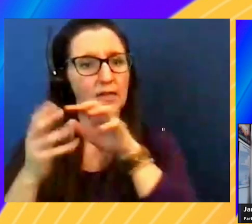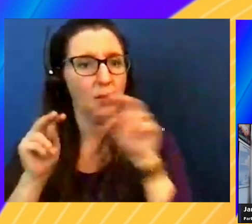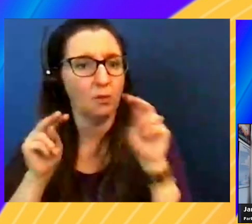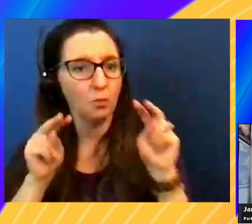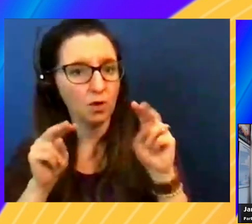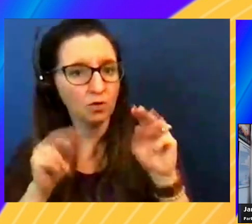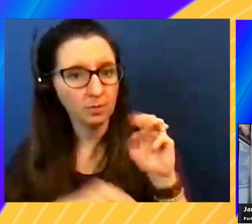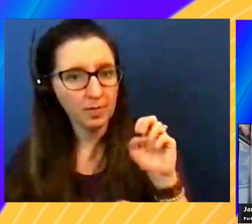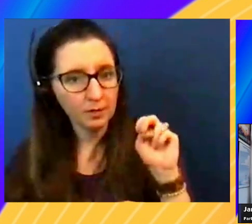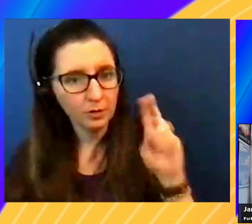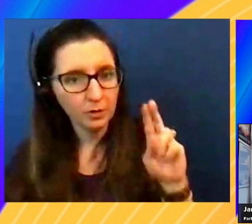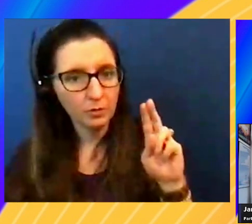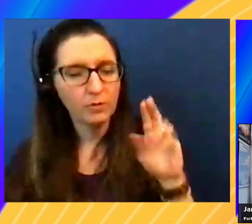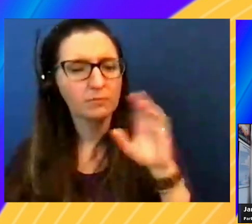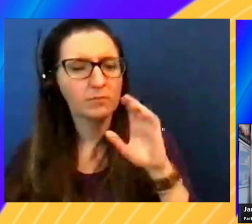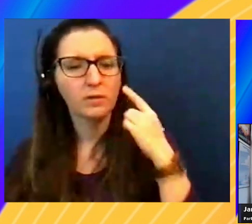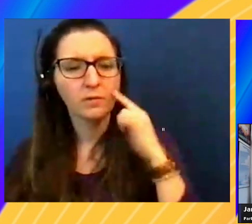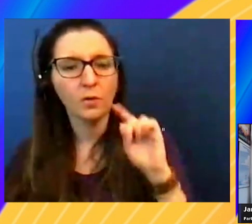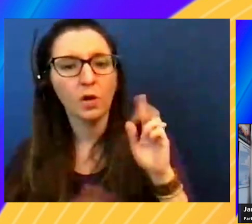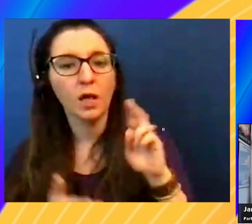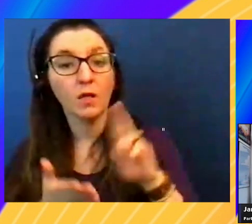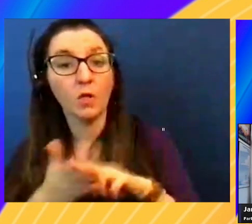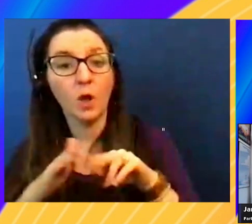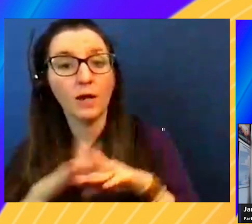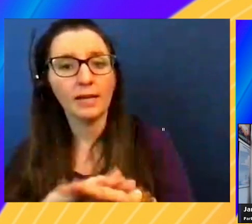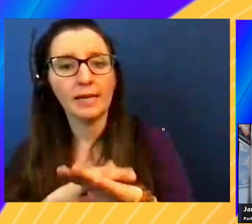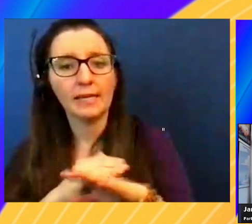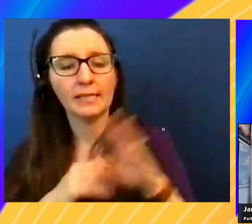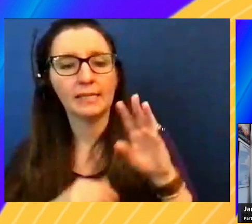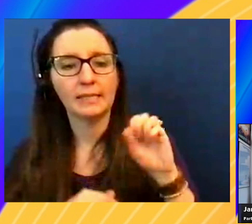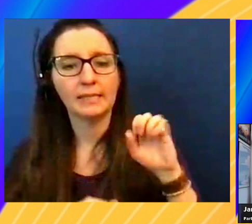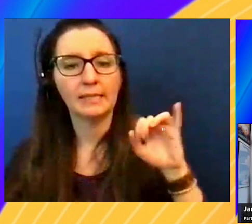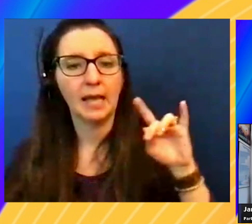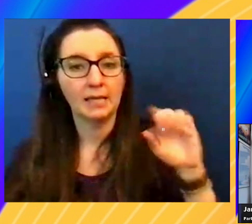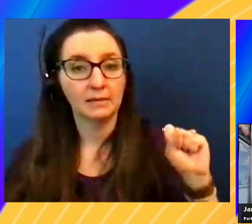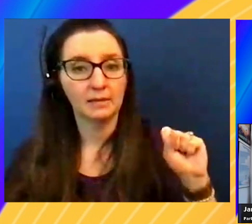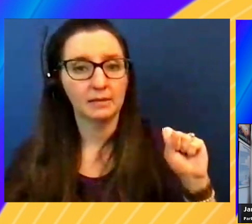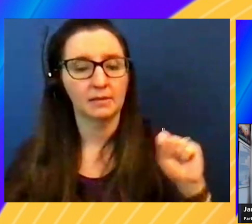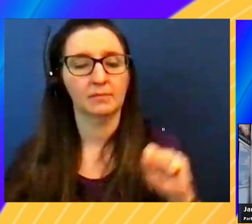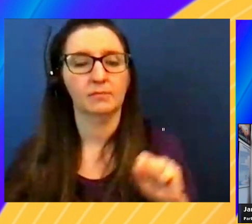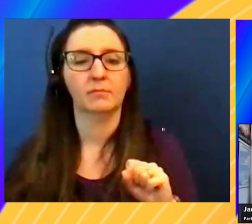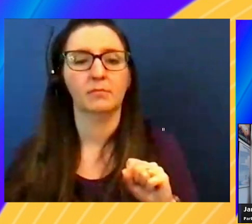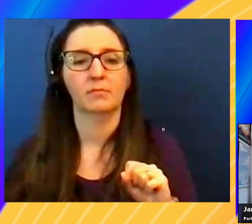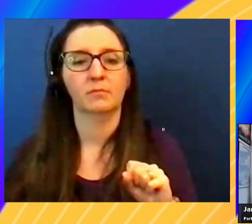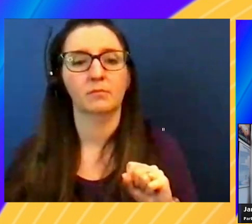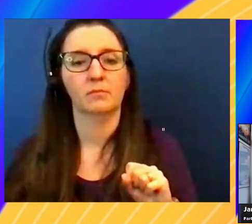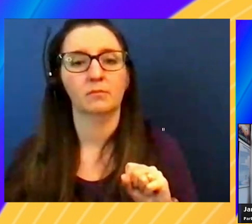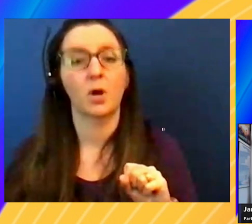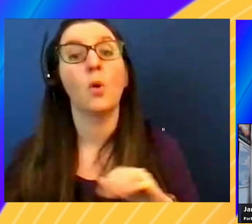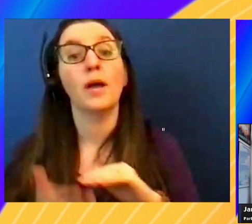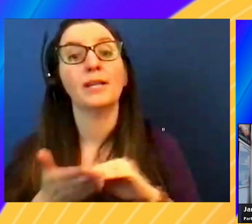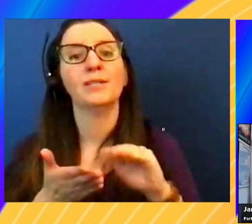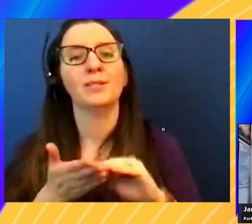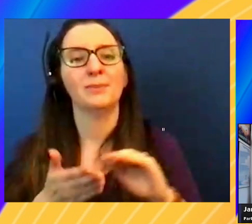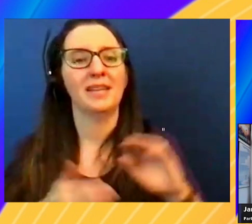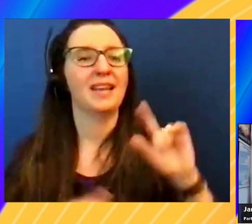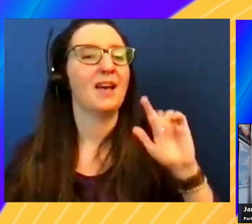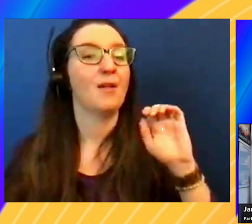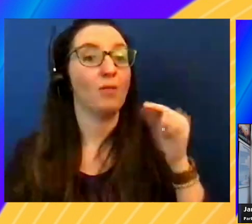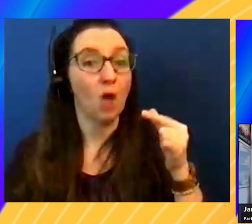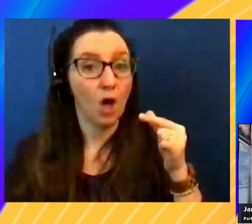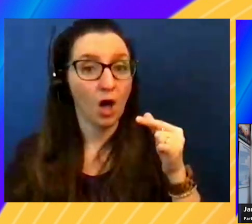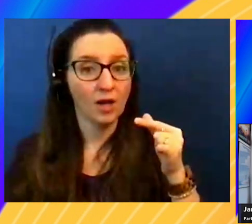for log insights that way as well and dig deeper into my logs. So here in Log Insights, I start by filling out a